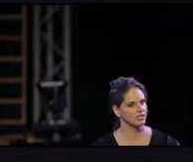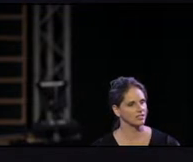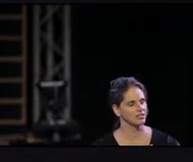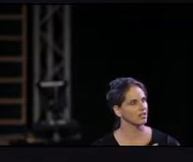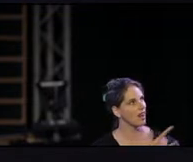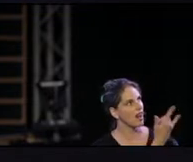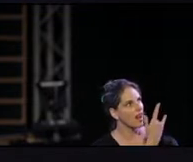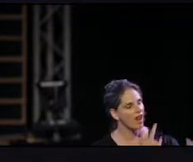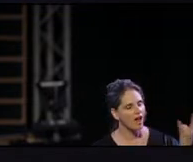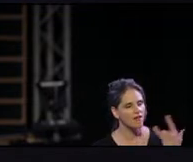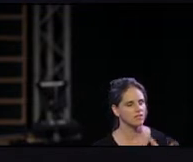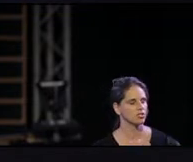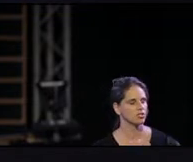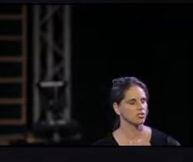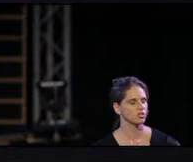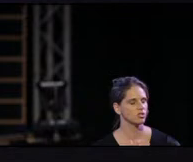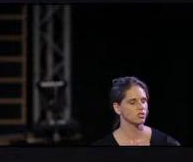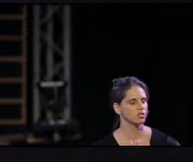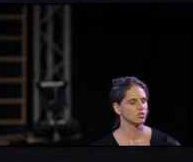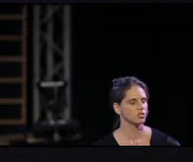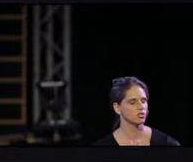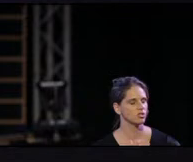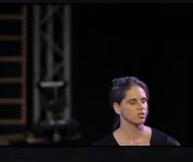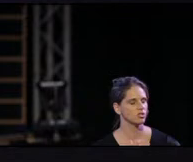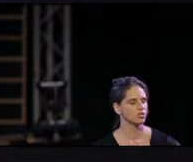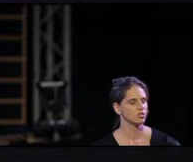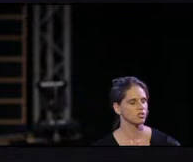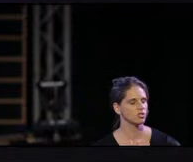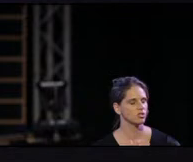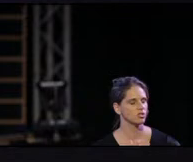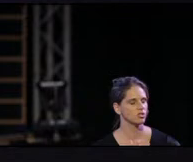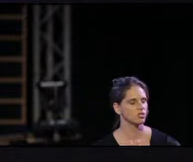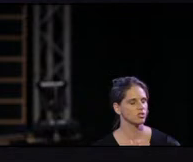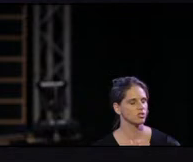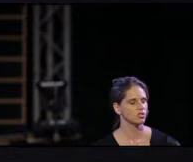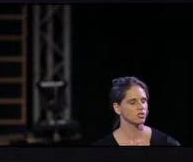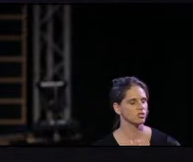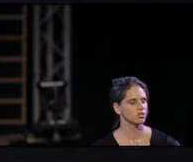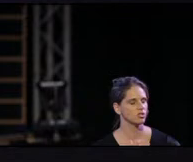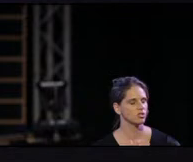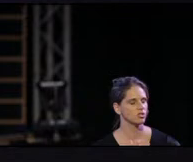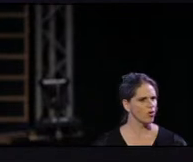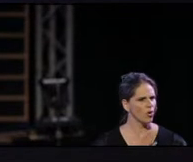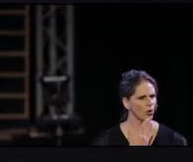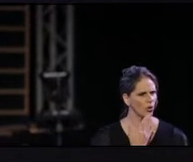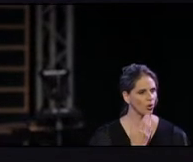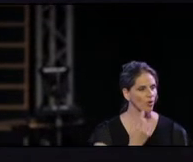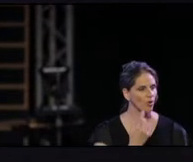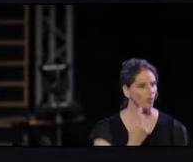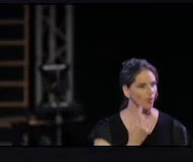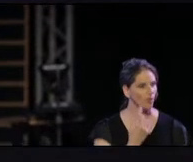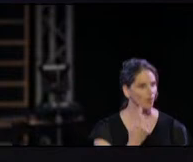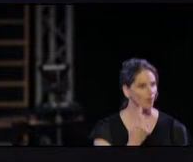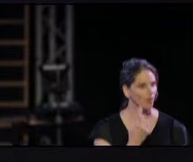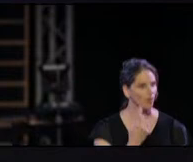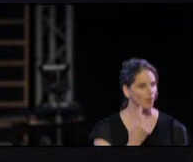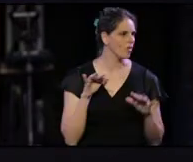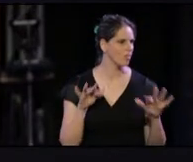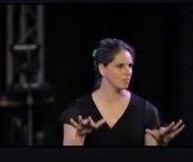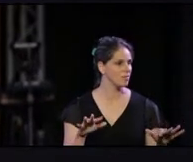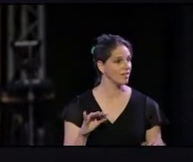This incredible love that is actually for everybody who sees